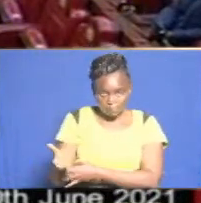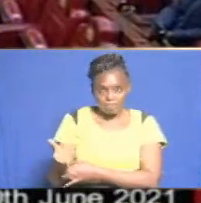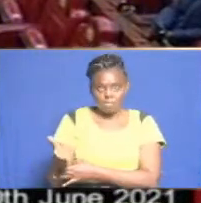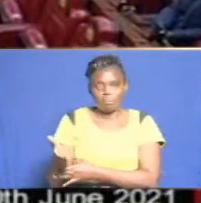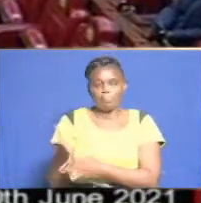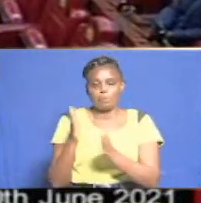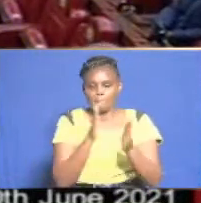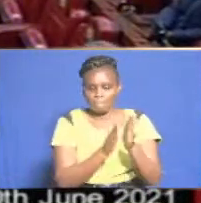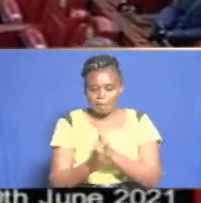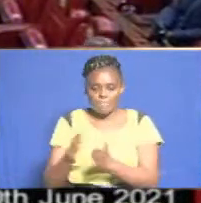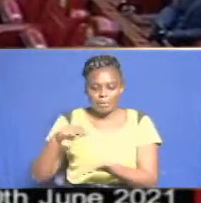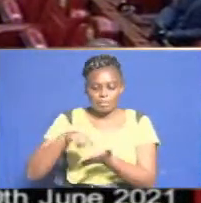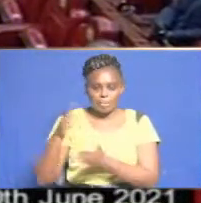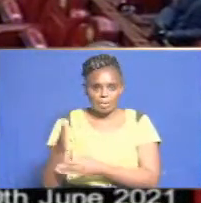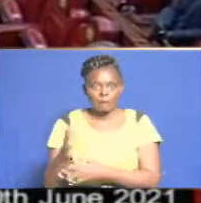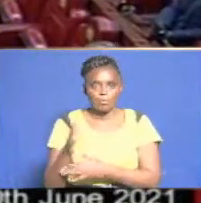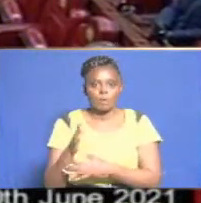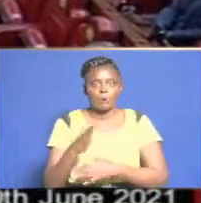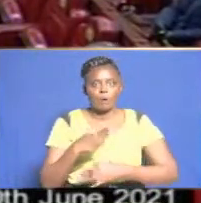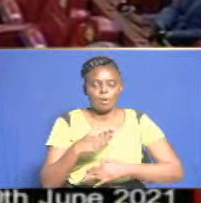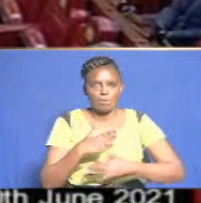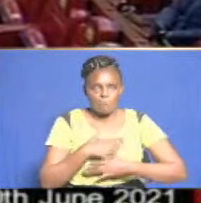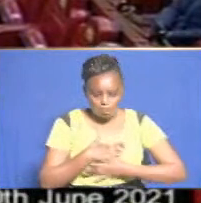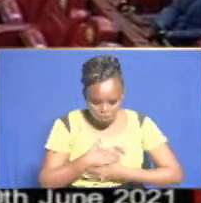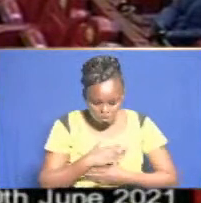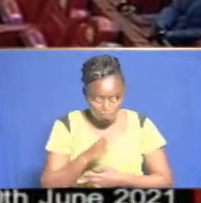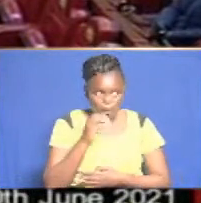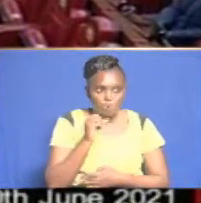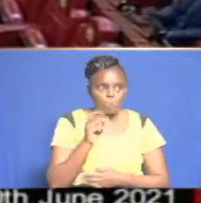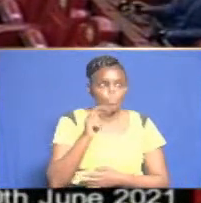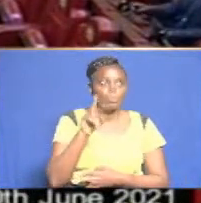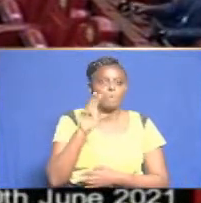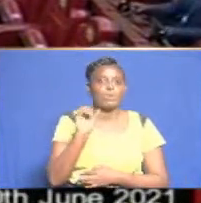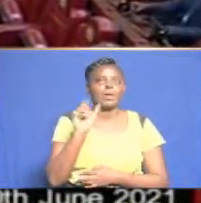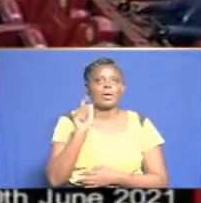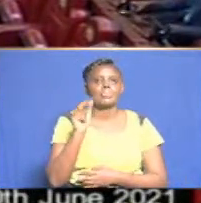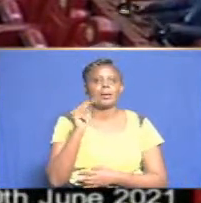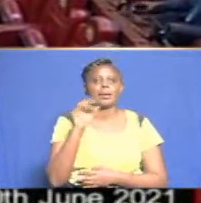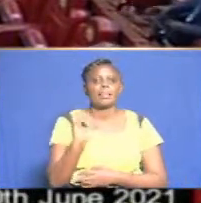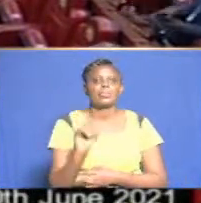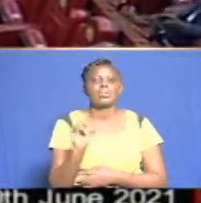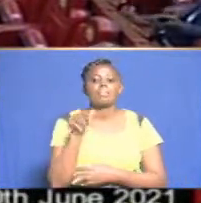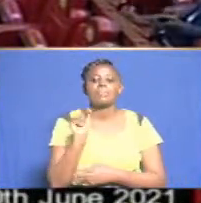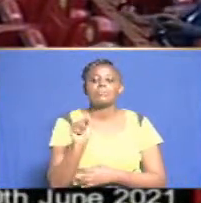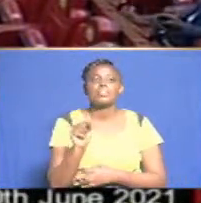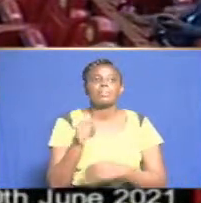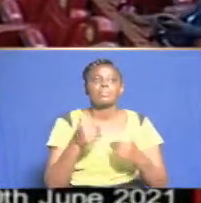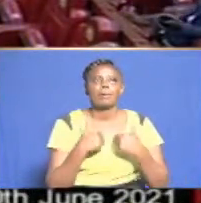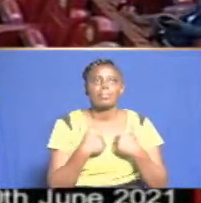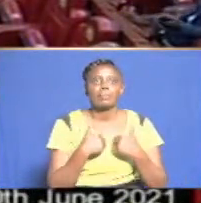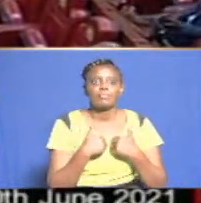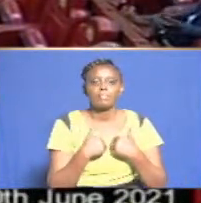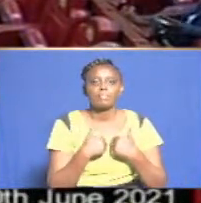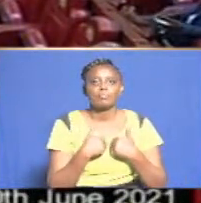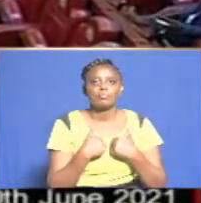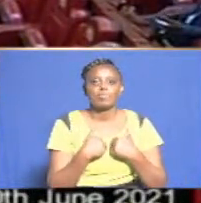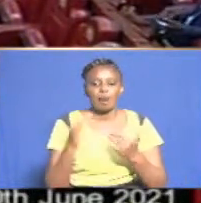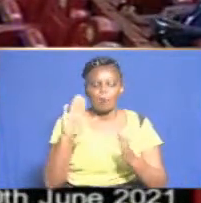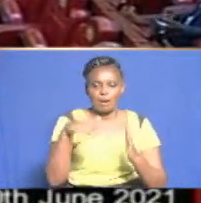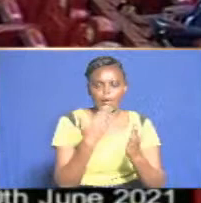Planning, Ukuri Yatani, who's already within the presence of Parliament, having